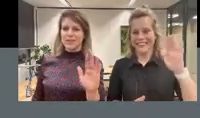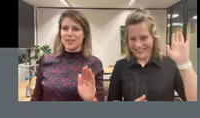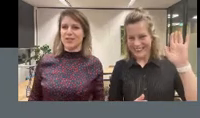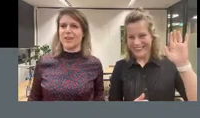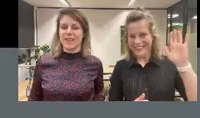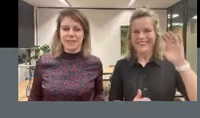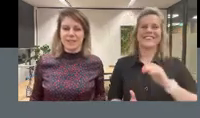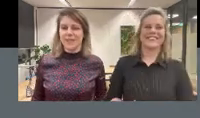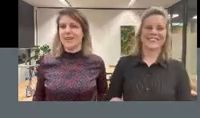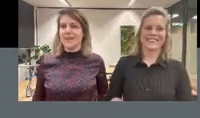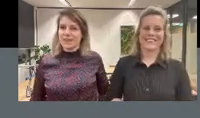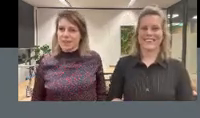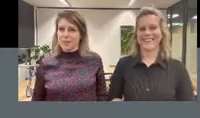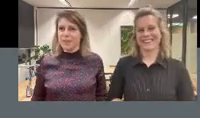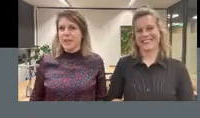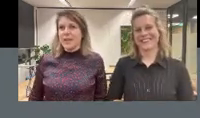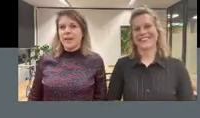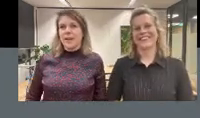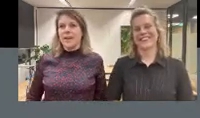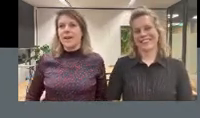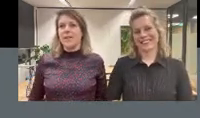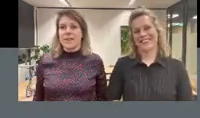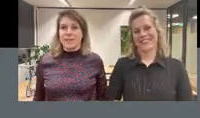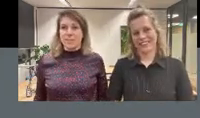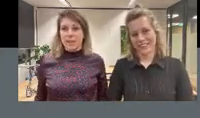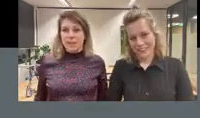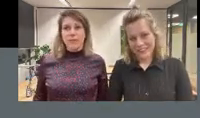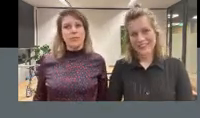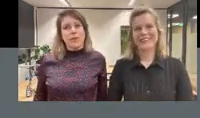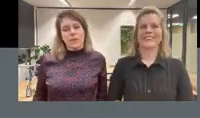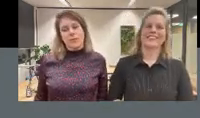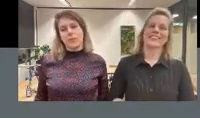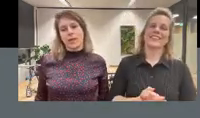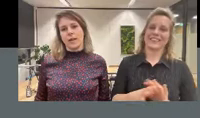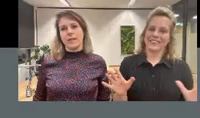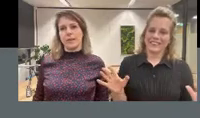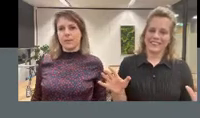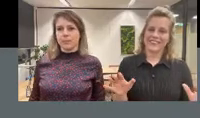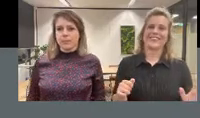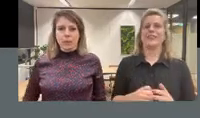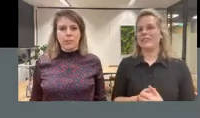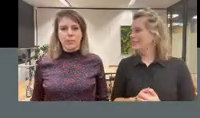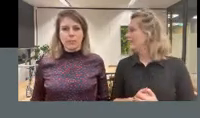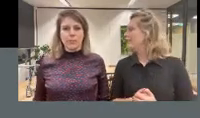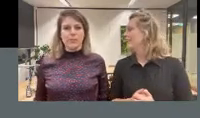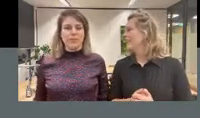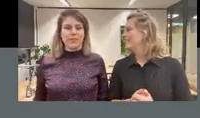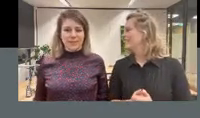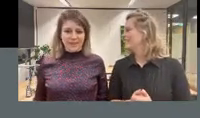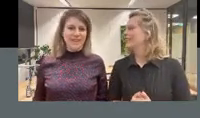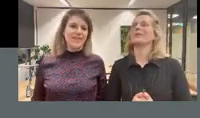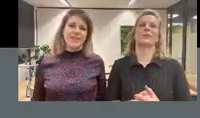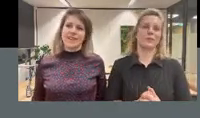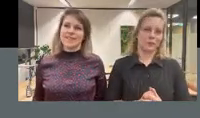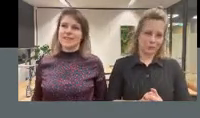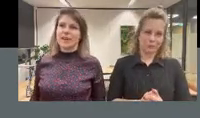but your digital hand in Zoom. If it's a myth, you don't have to do anything. Just sit and relax.